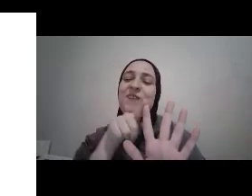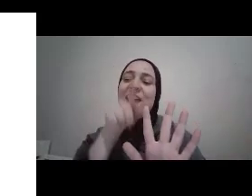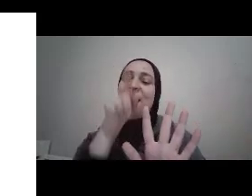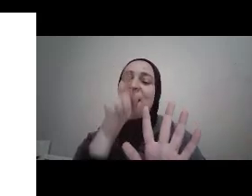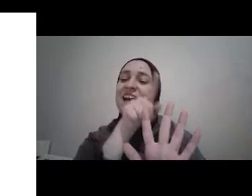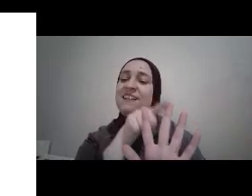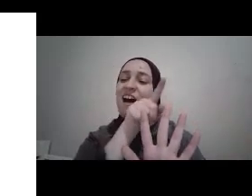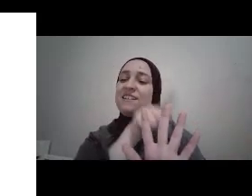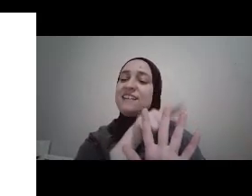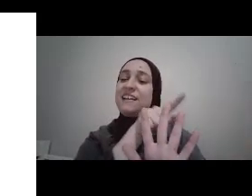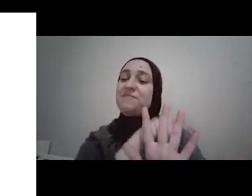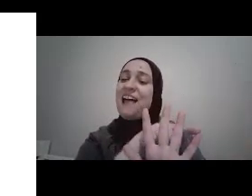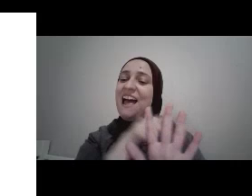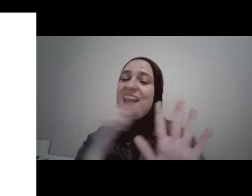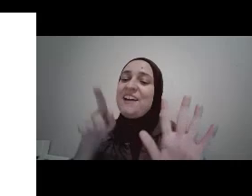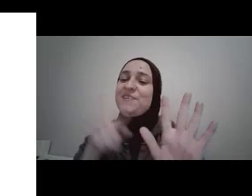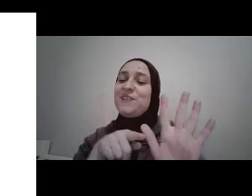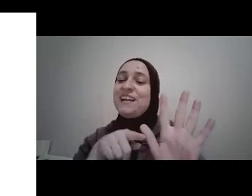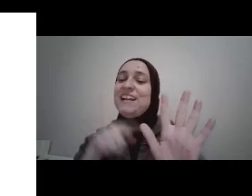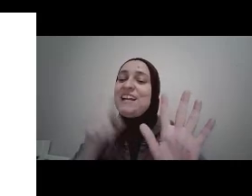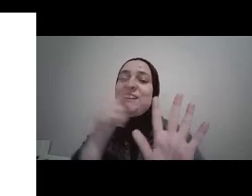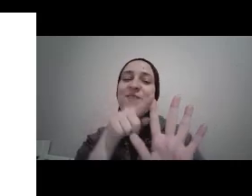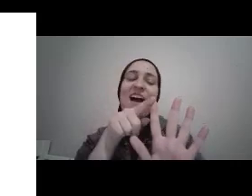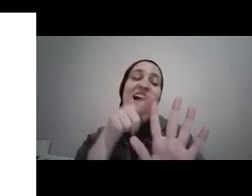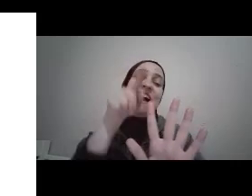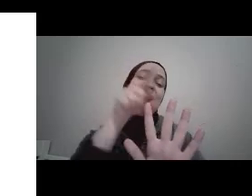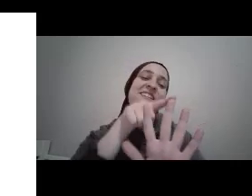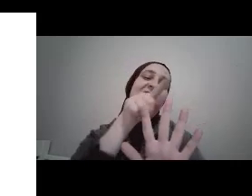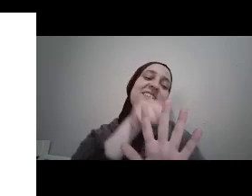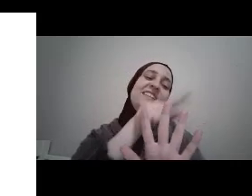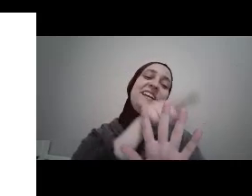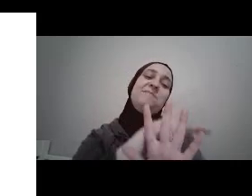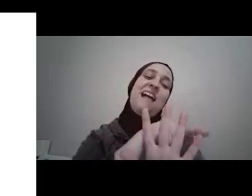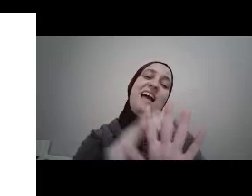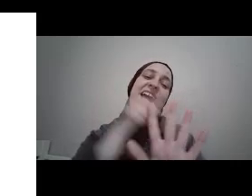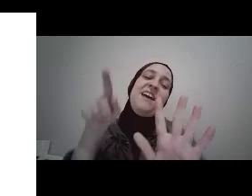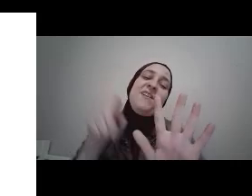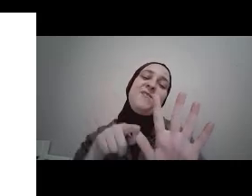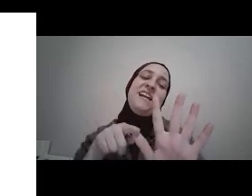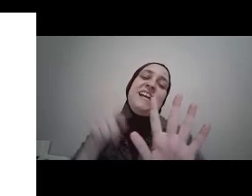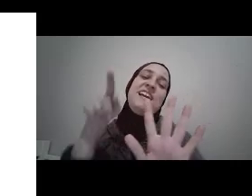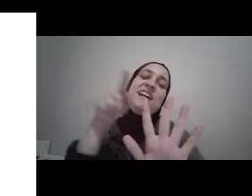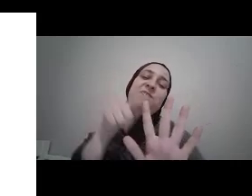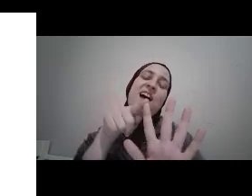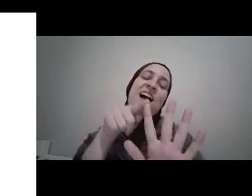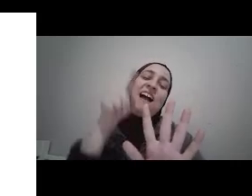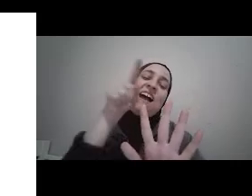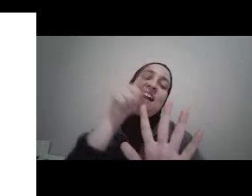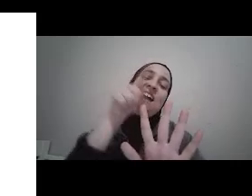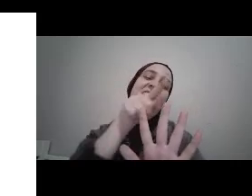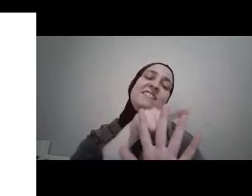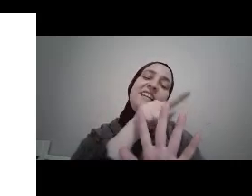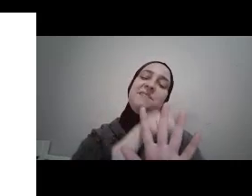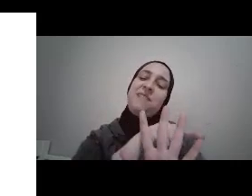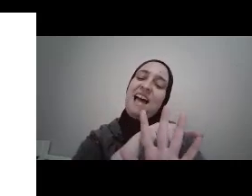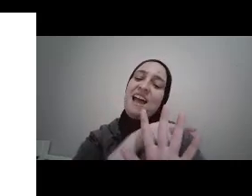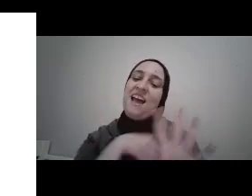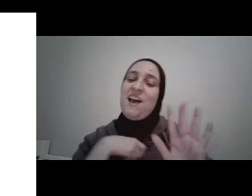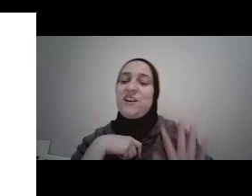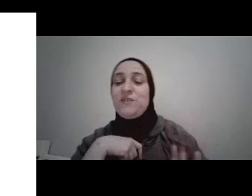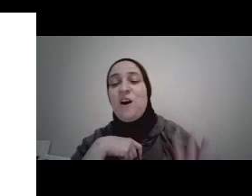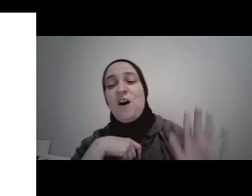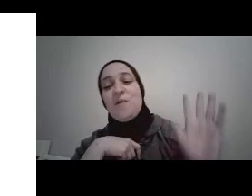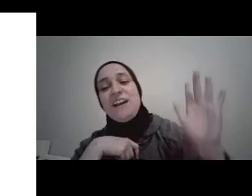Read, write, talk, sing, play. Read, write, talk, sing, play. Read, write, talk, sing,